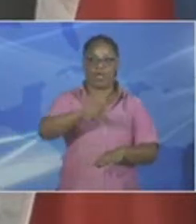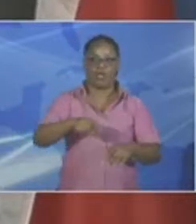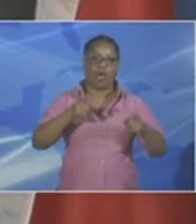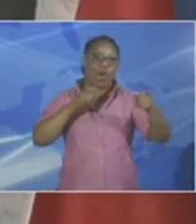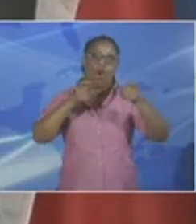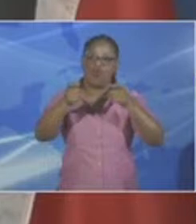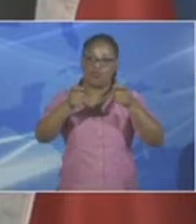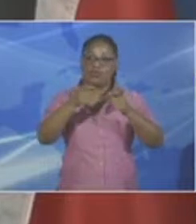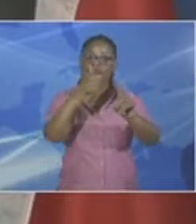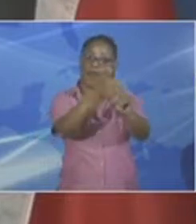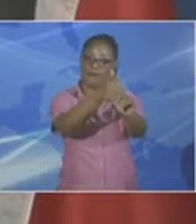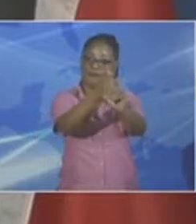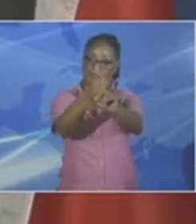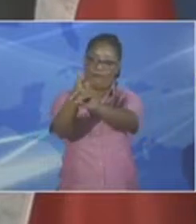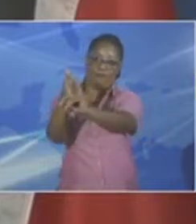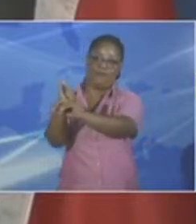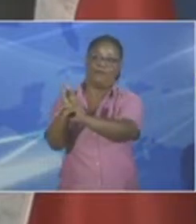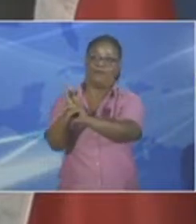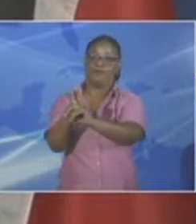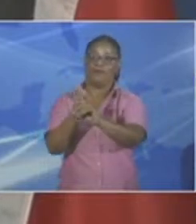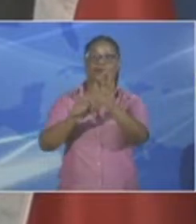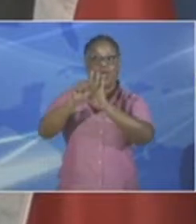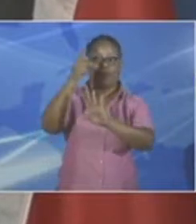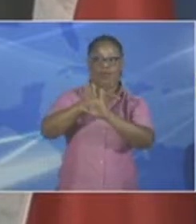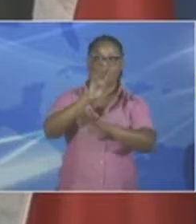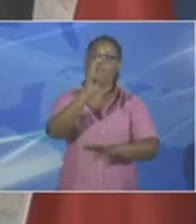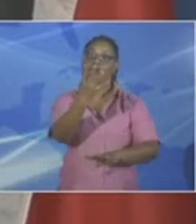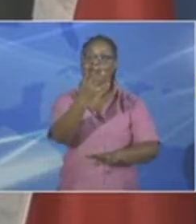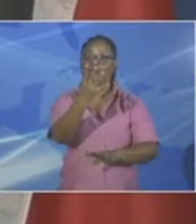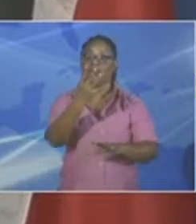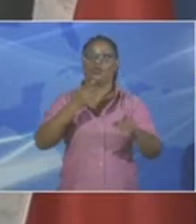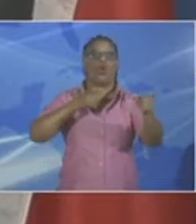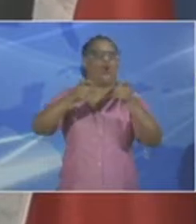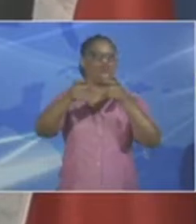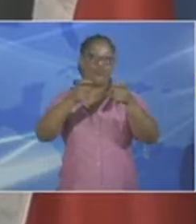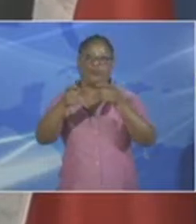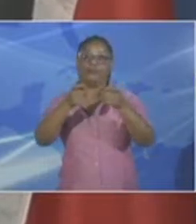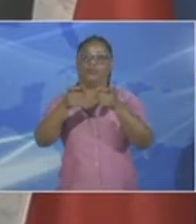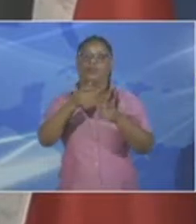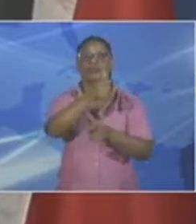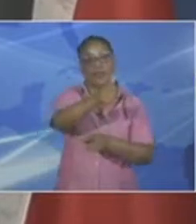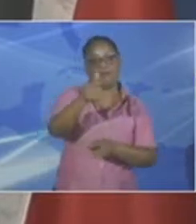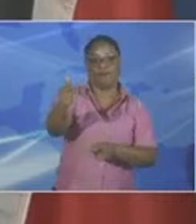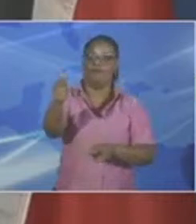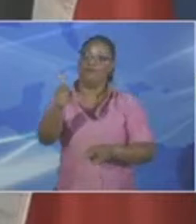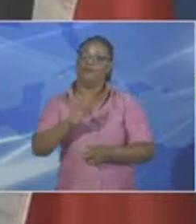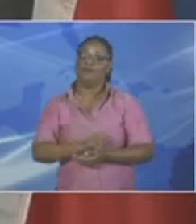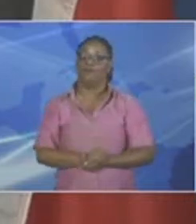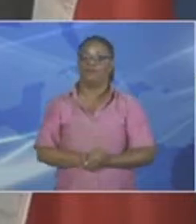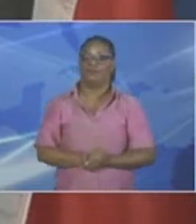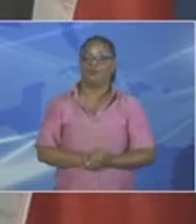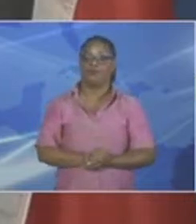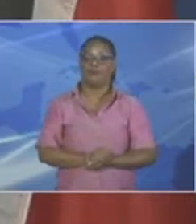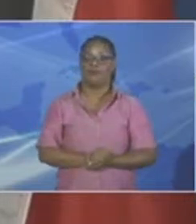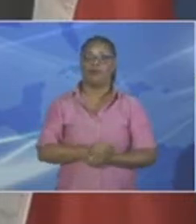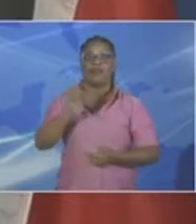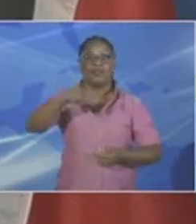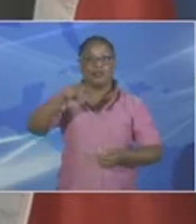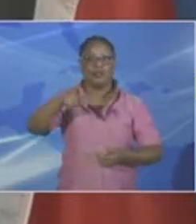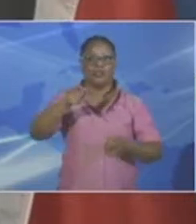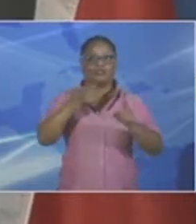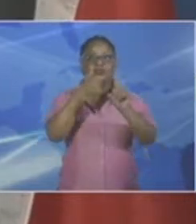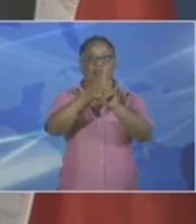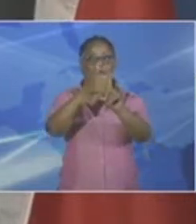Right? you will be required to control